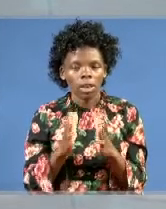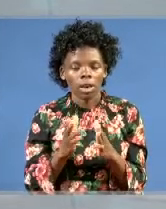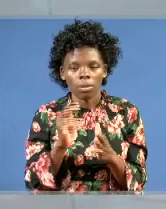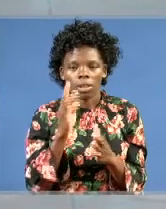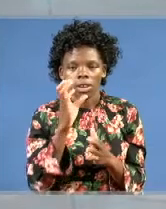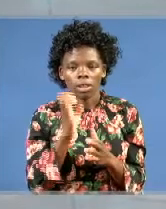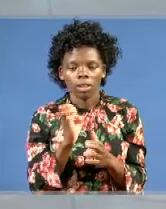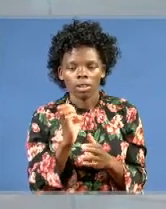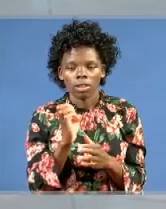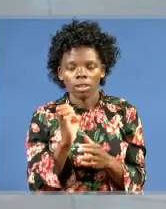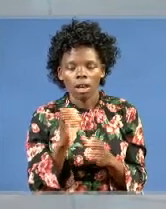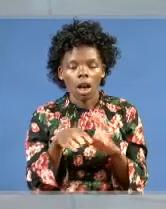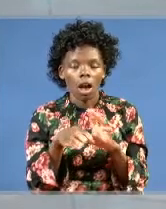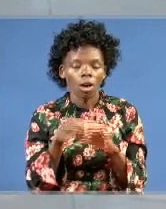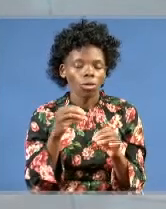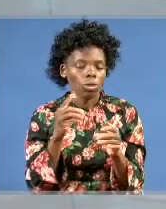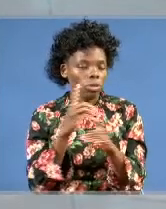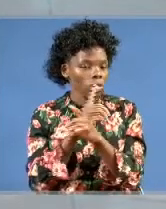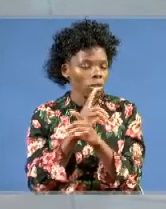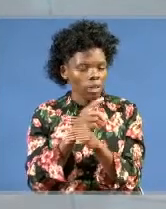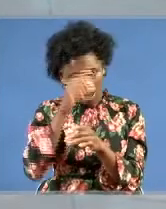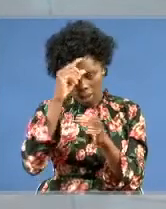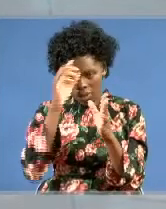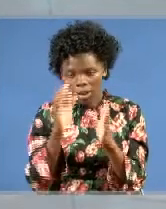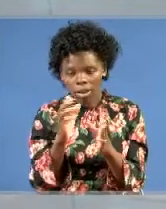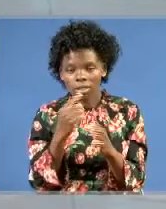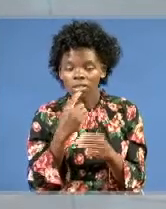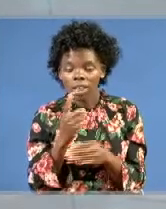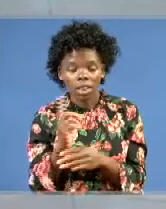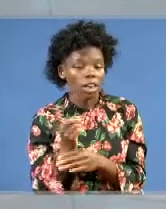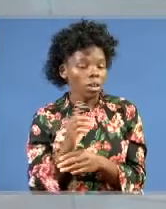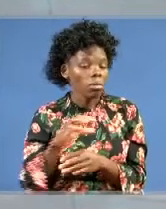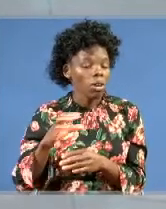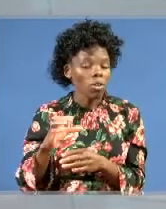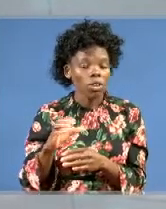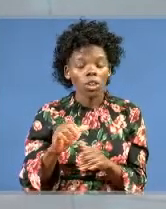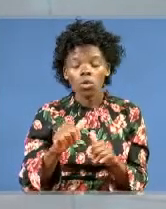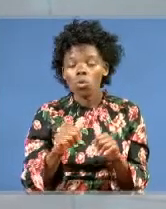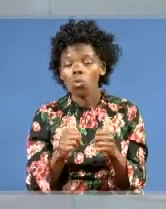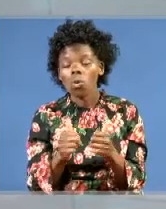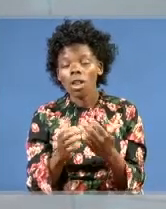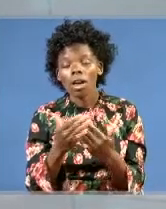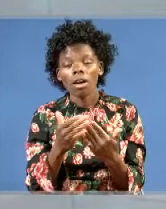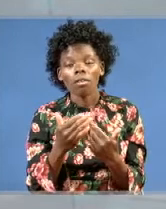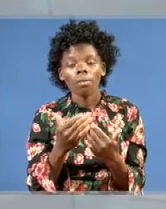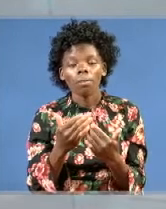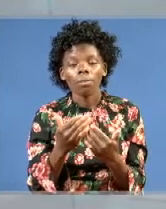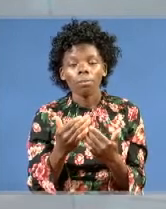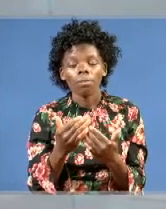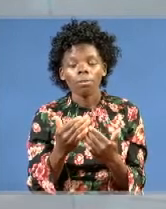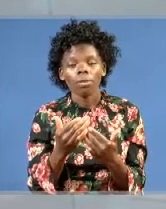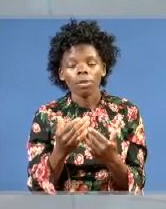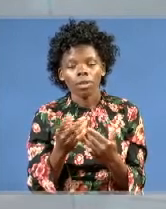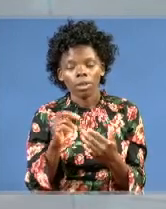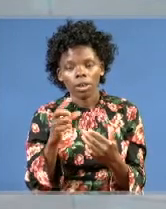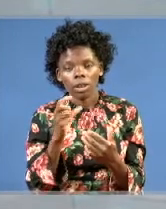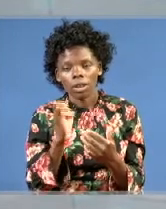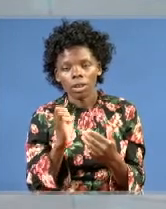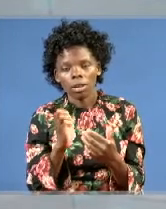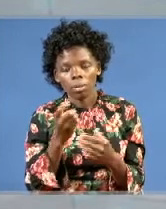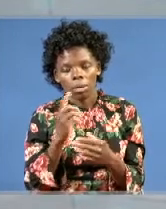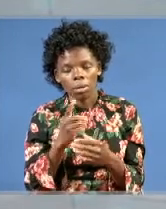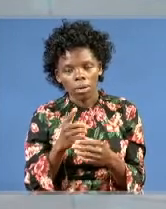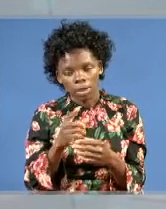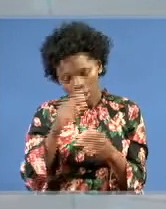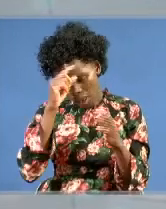Beatrice Elachi, came out to defend Governor Sonko, saying Nairobi County is well-governed and critics should shine, blaming the